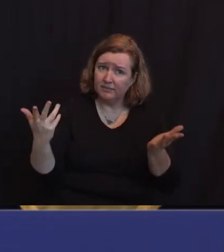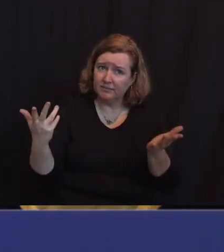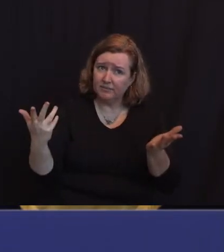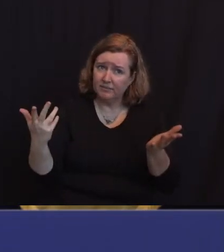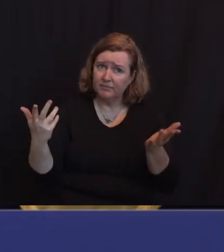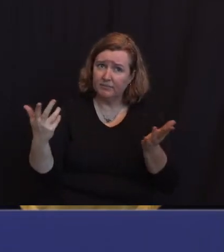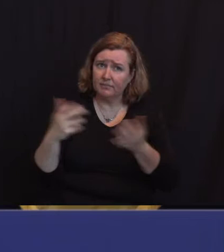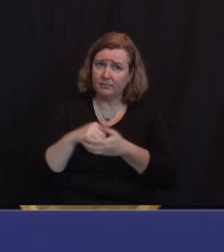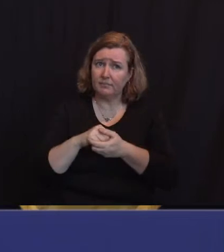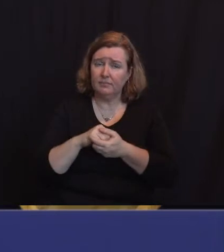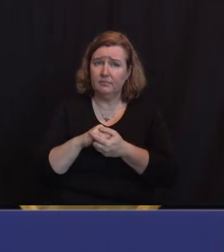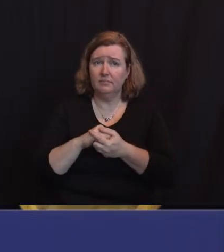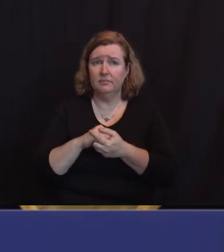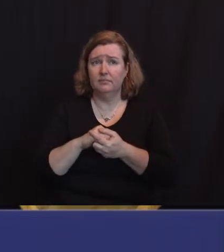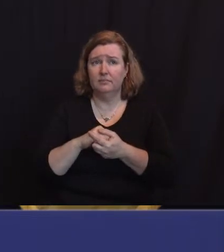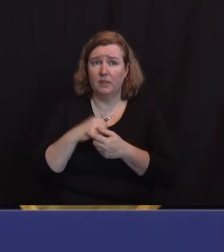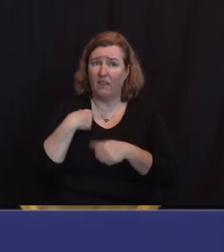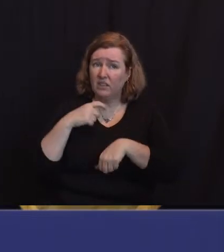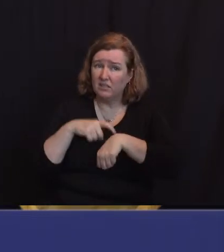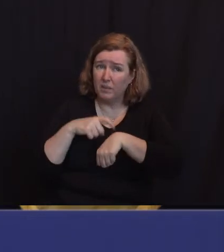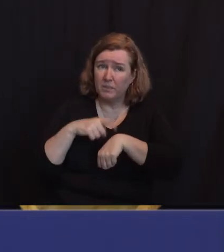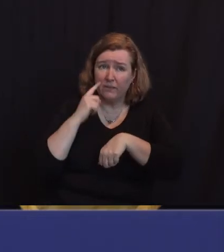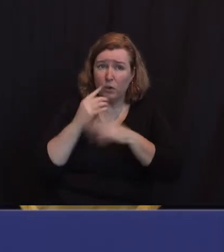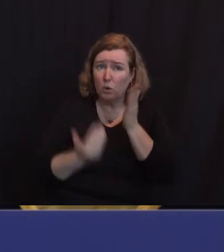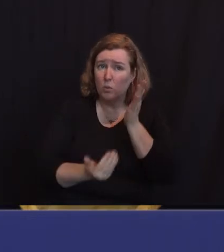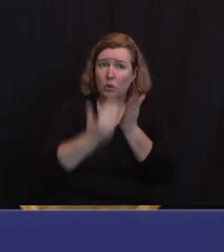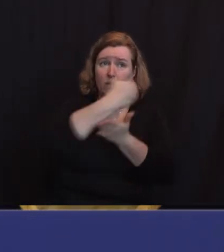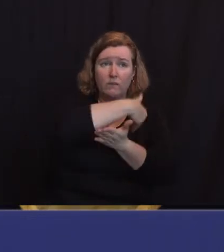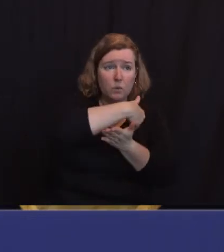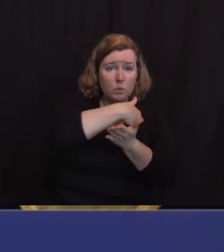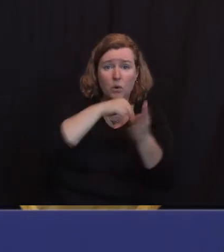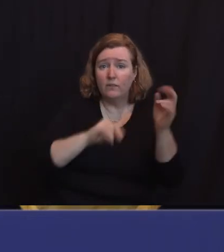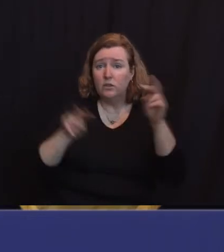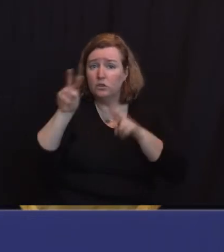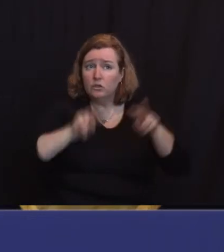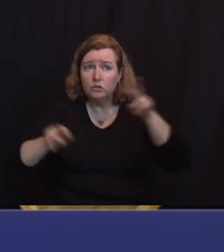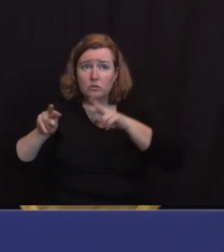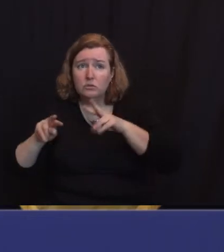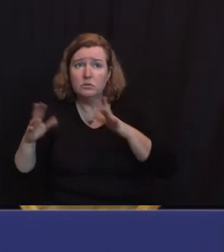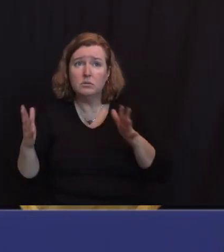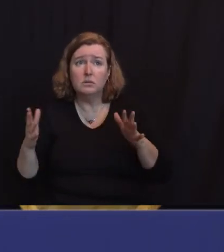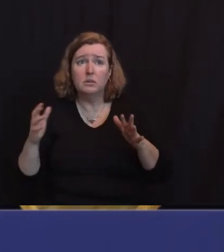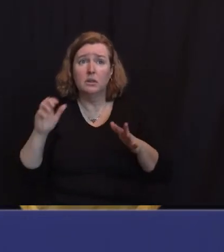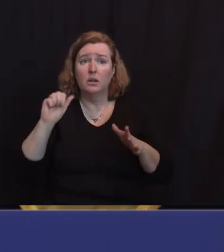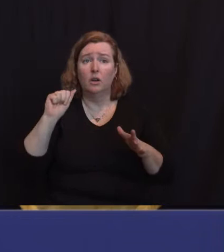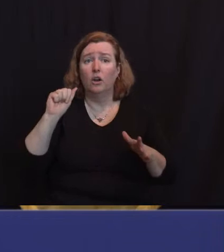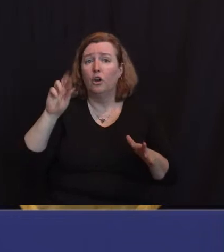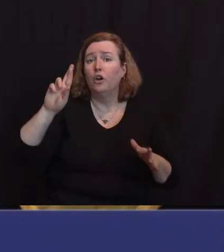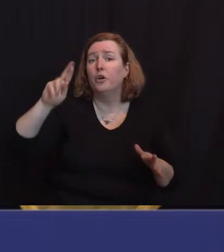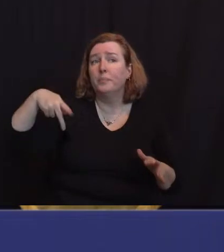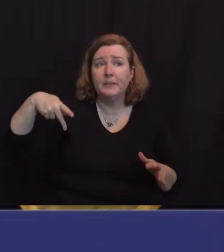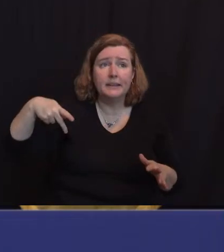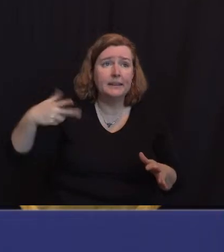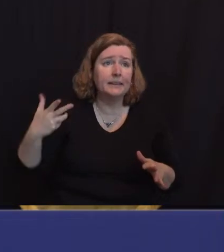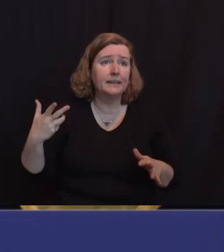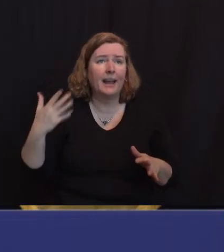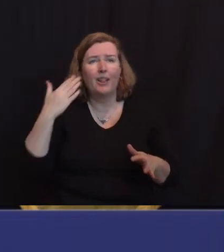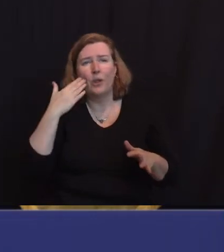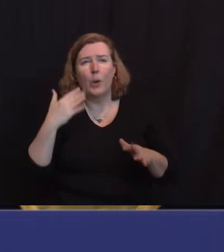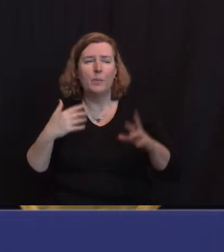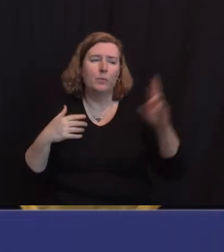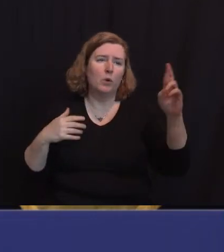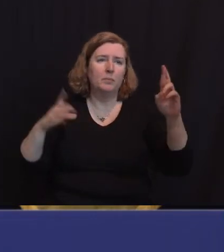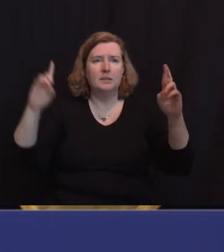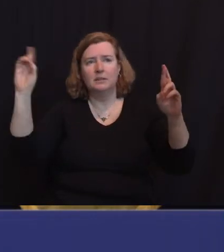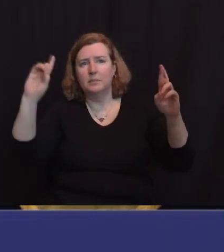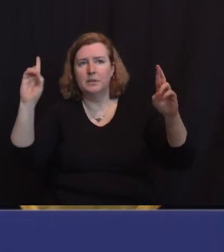to review, approve, or suggest what they want the money to be spent on? I know there's been criticisms from both sides of the aisle that they didn't really have that